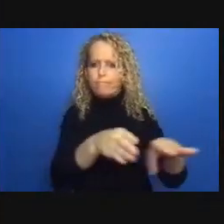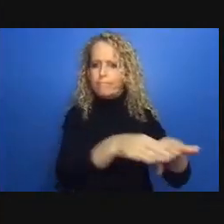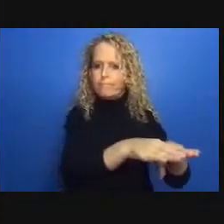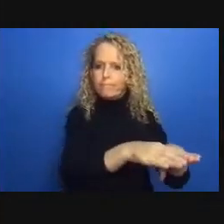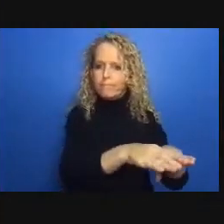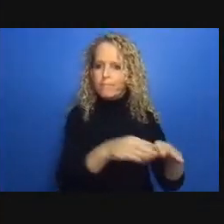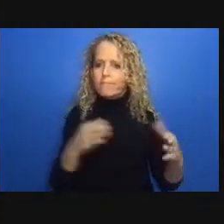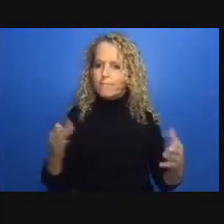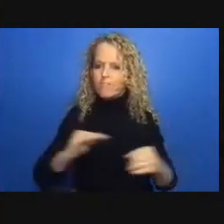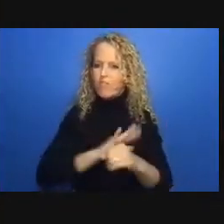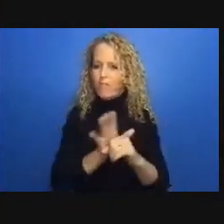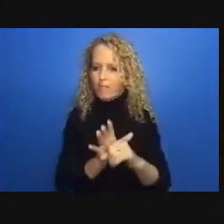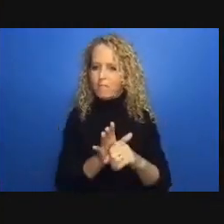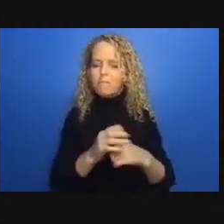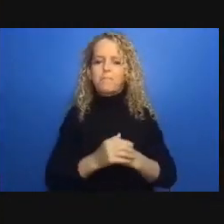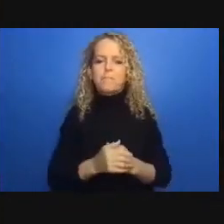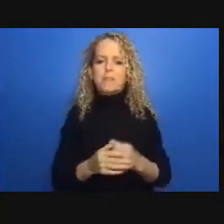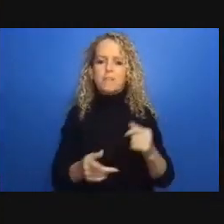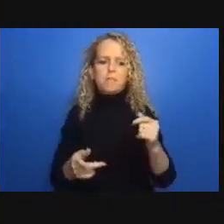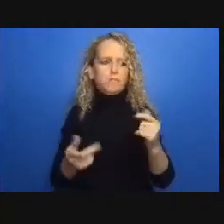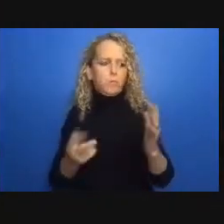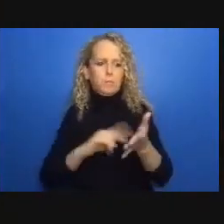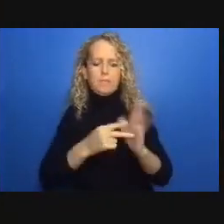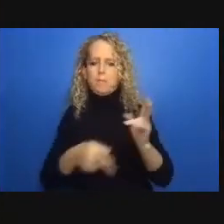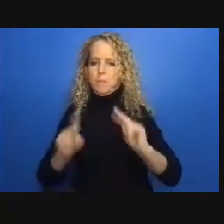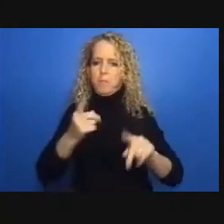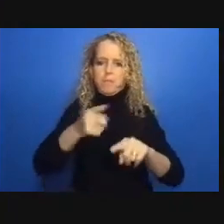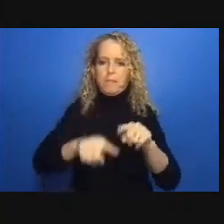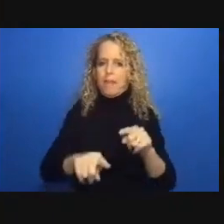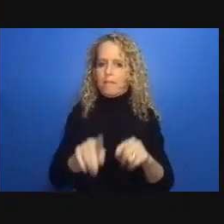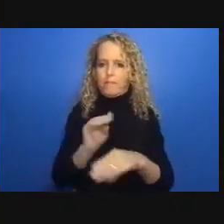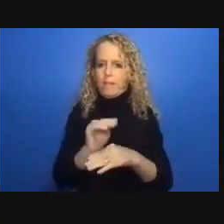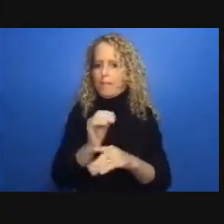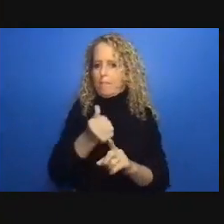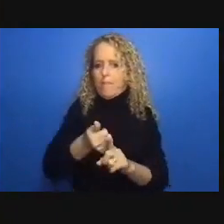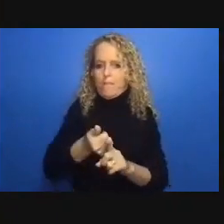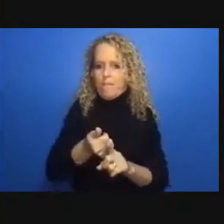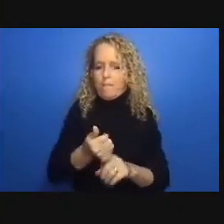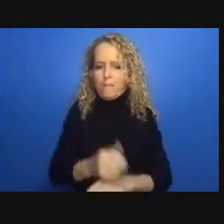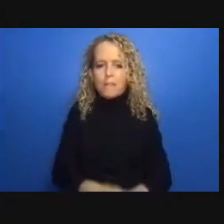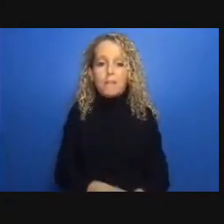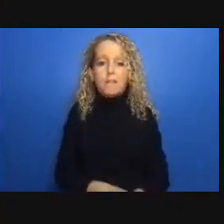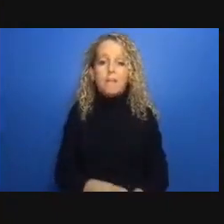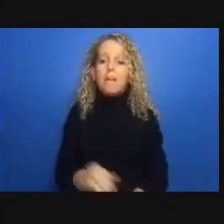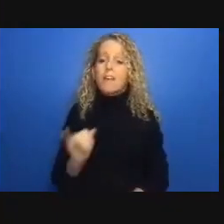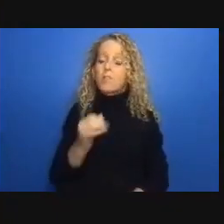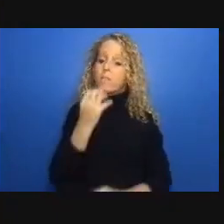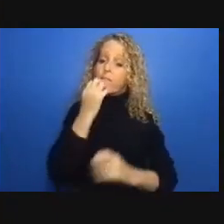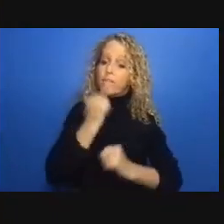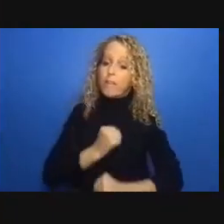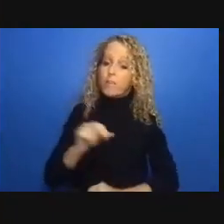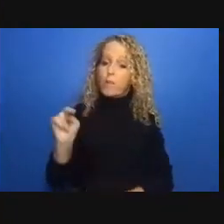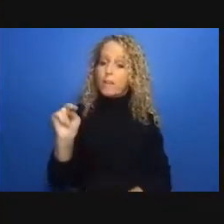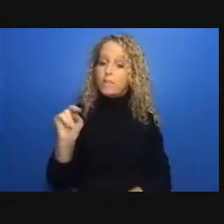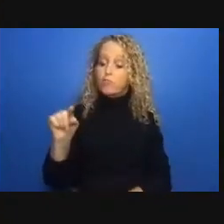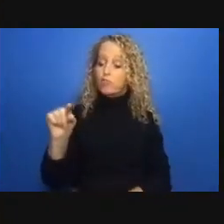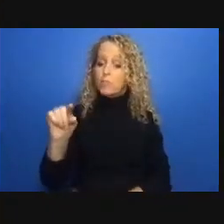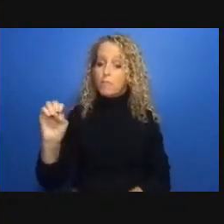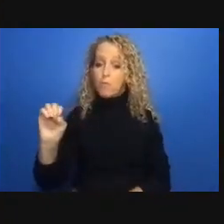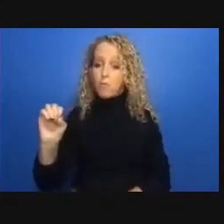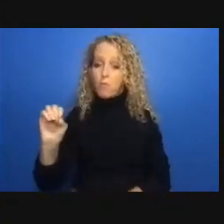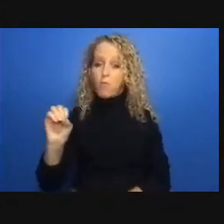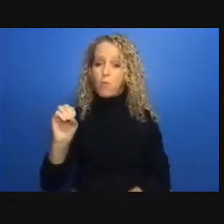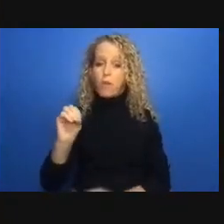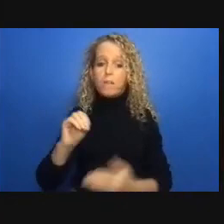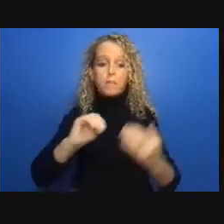for people being able to feed themselves. The value of NGOs and the support that those community groups